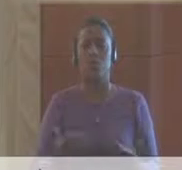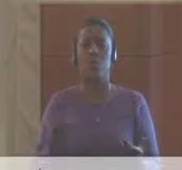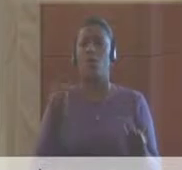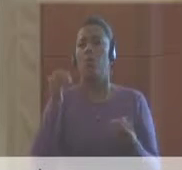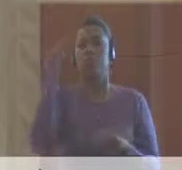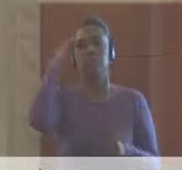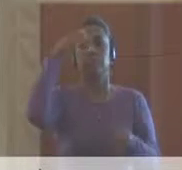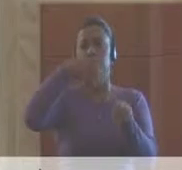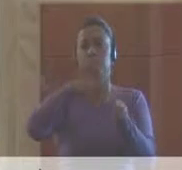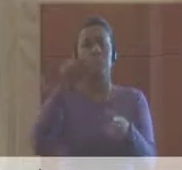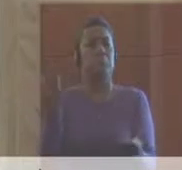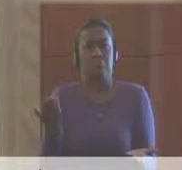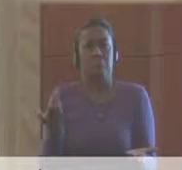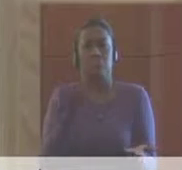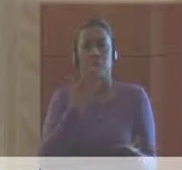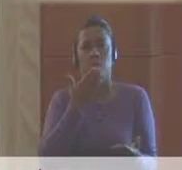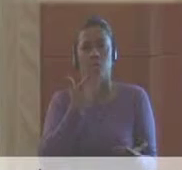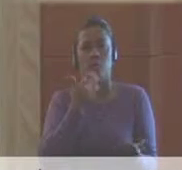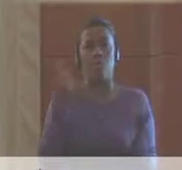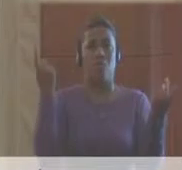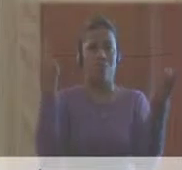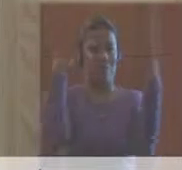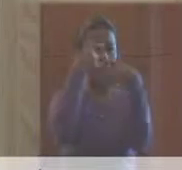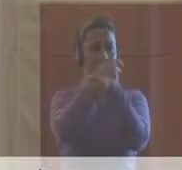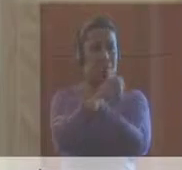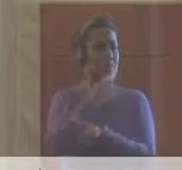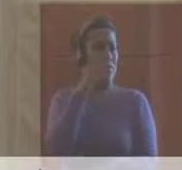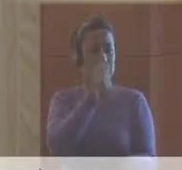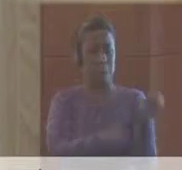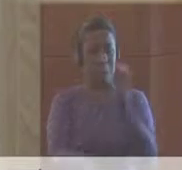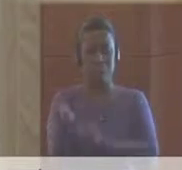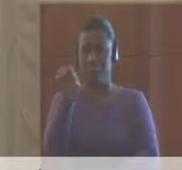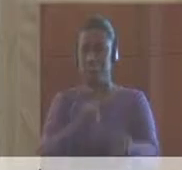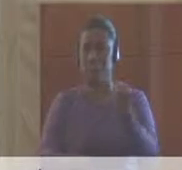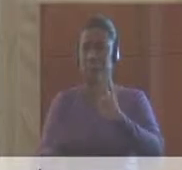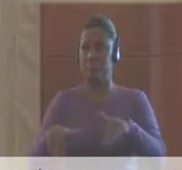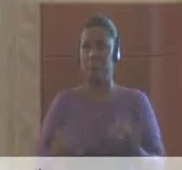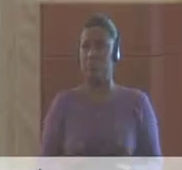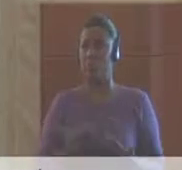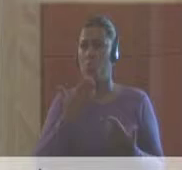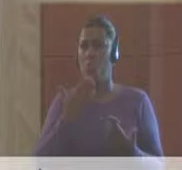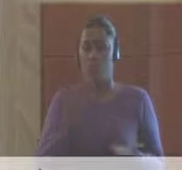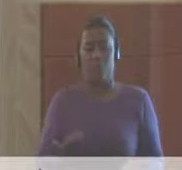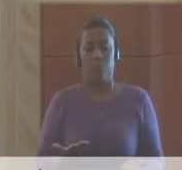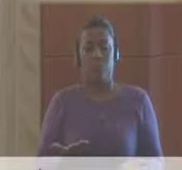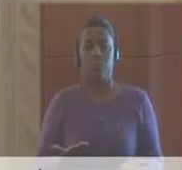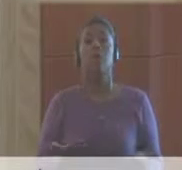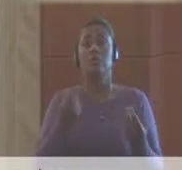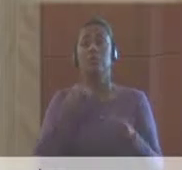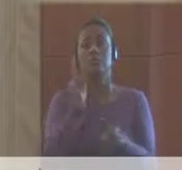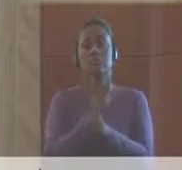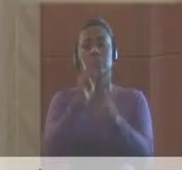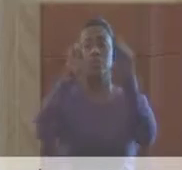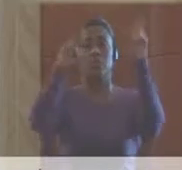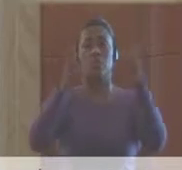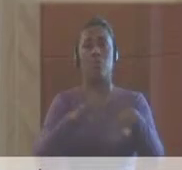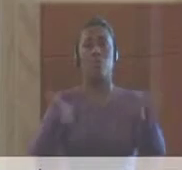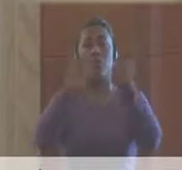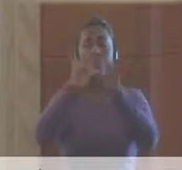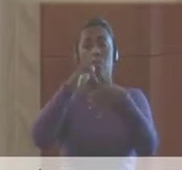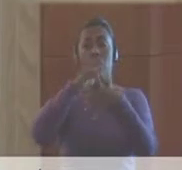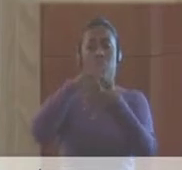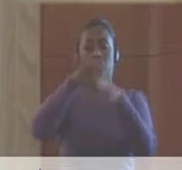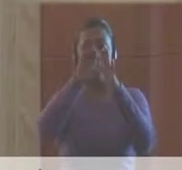this idea, this objective to reduce risks is difficult to assess. It is an important